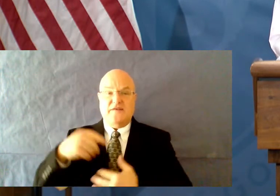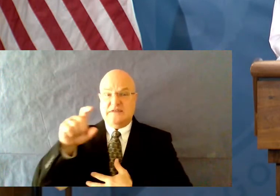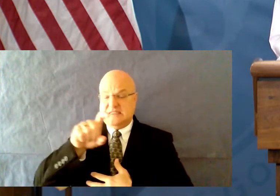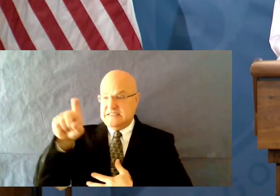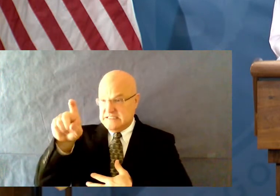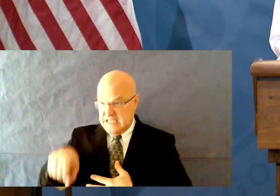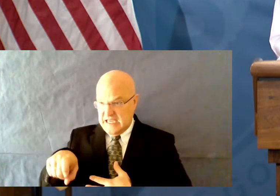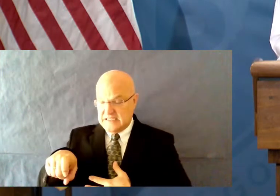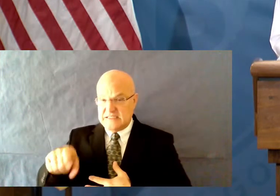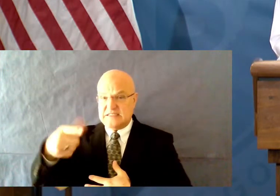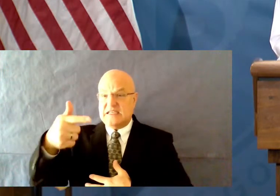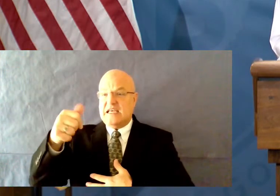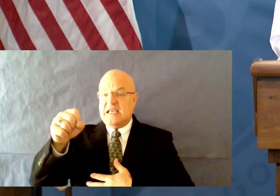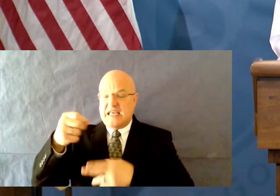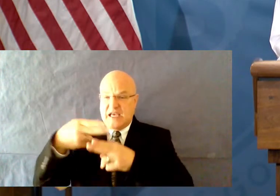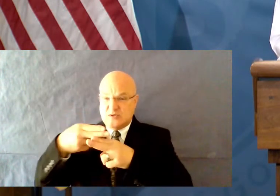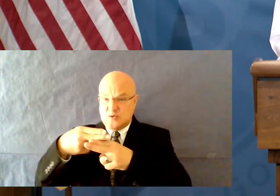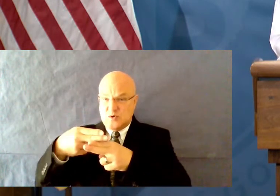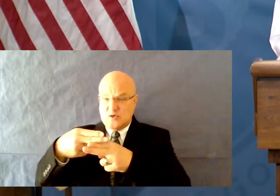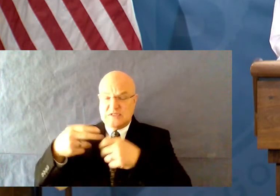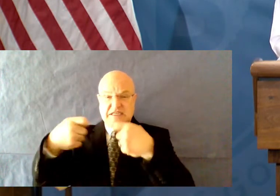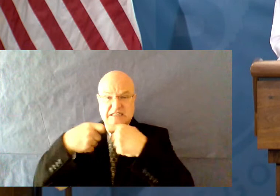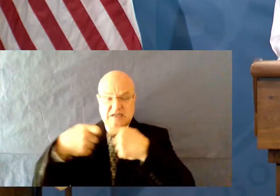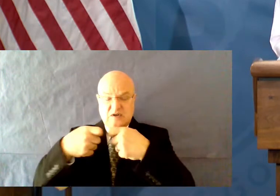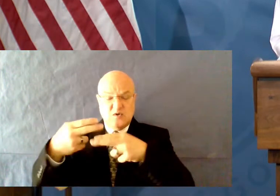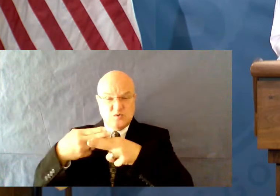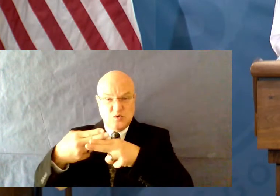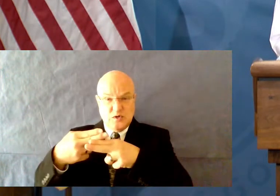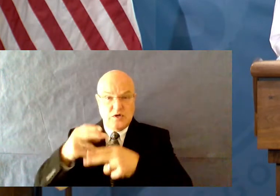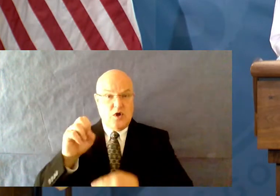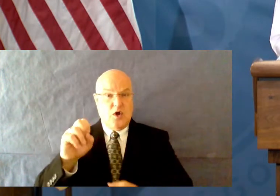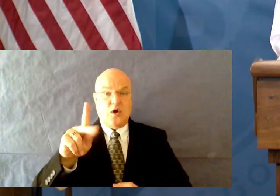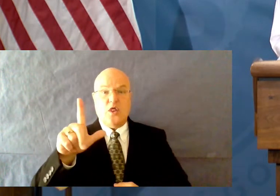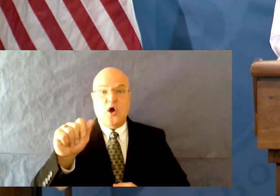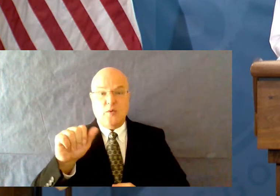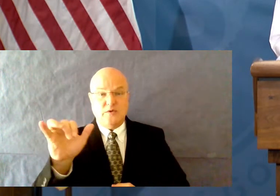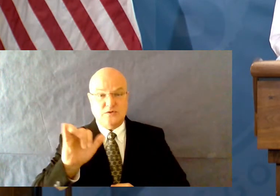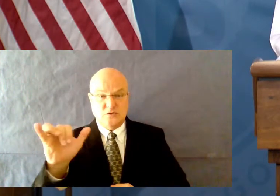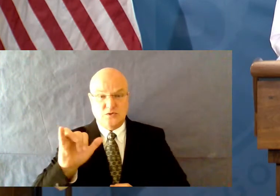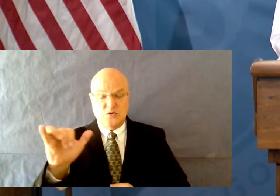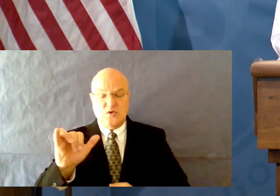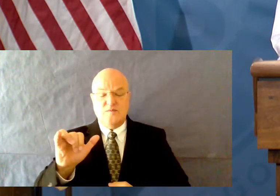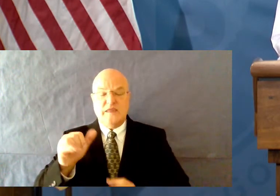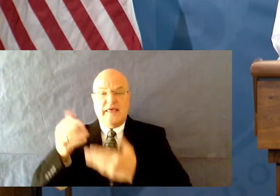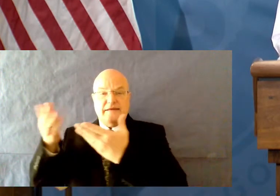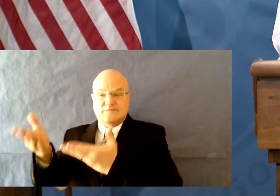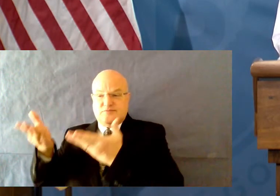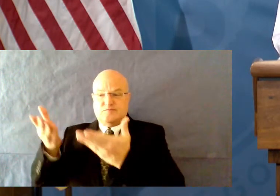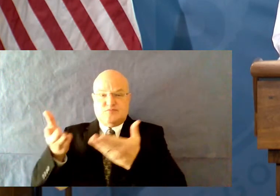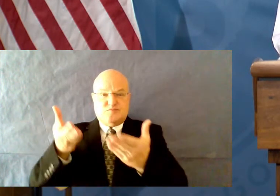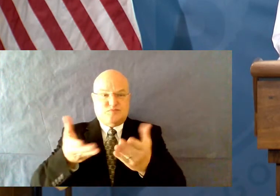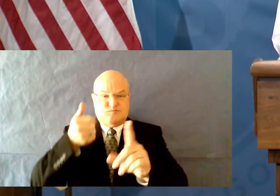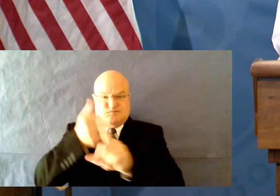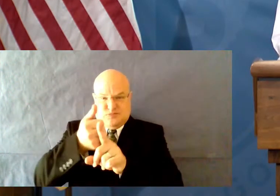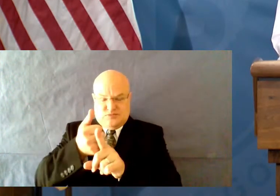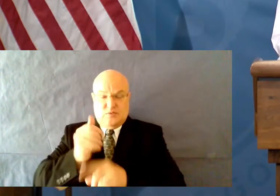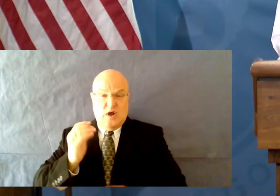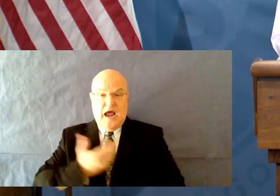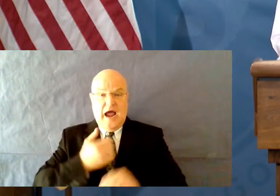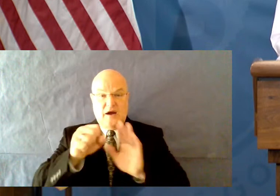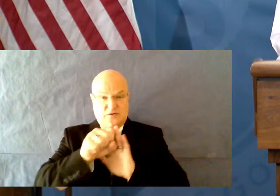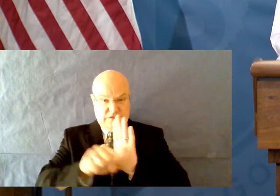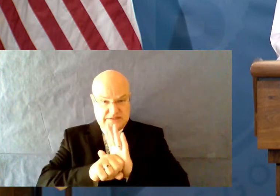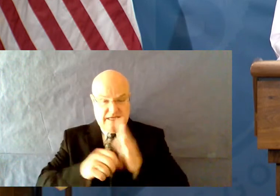gas shortages, power shortages, Oklahoma as well. The supply chain has impacted our state in